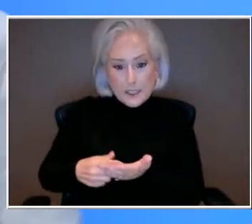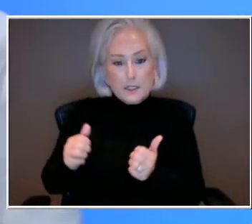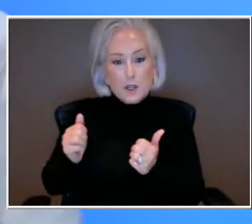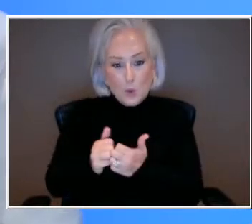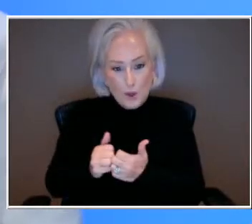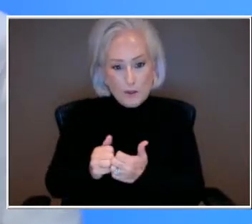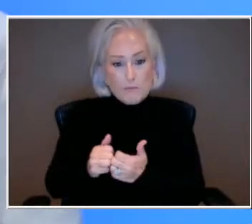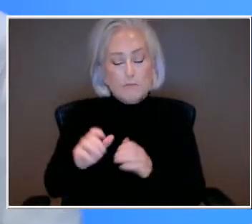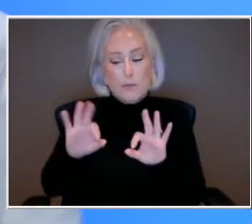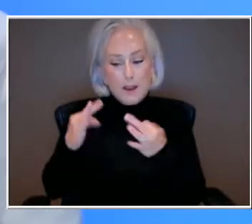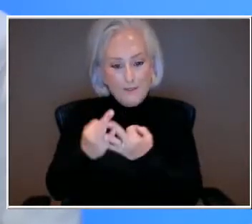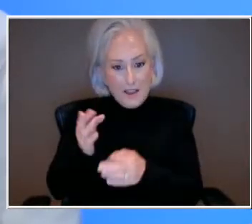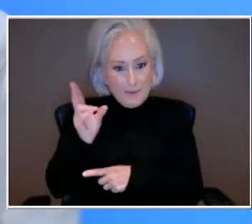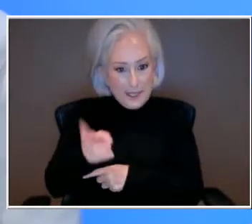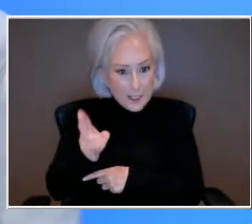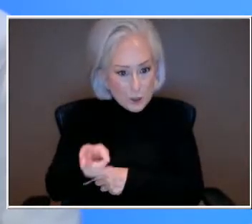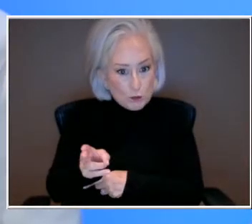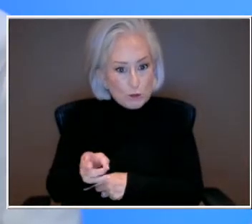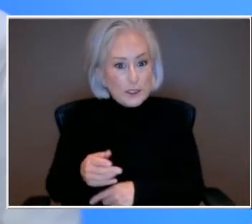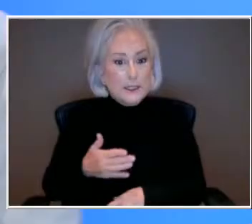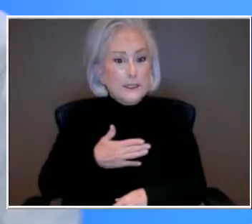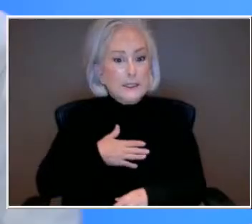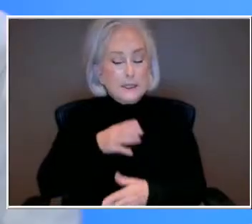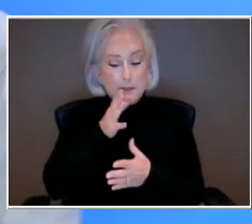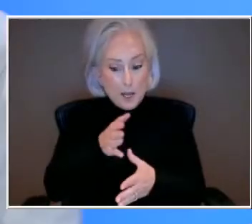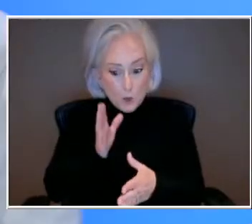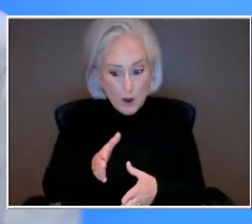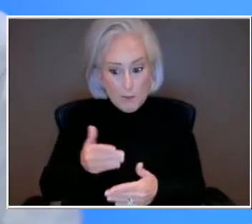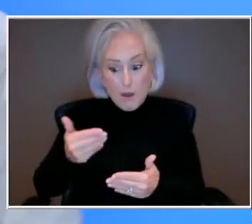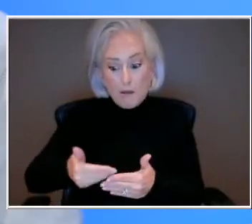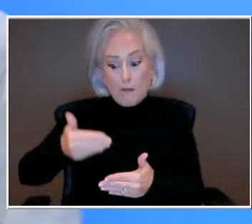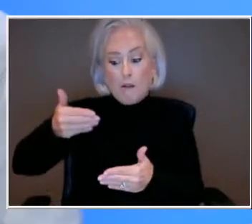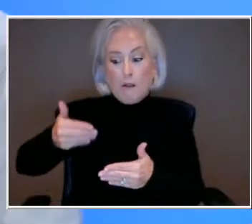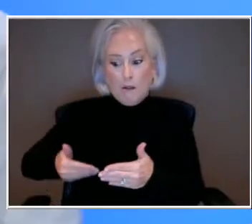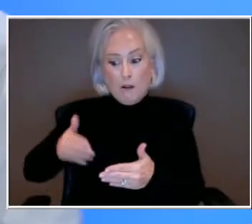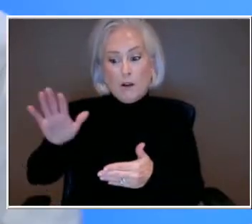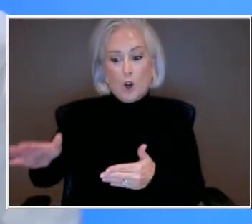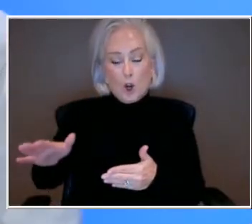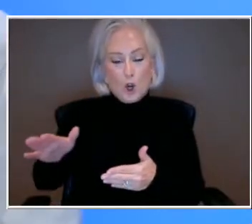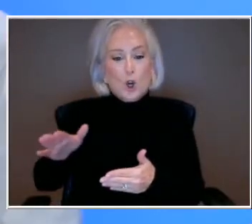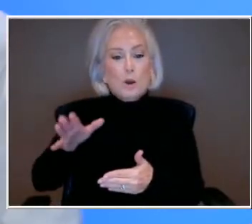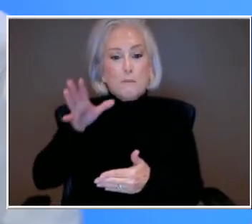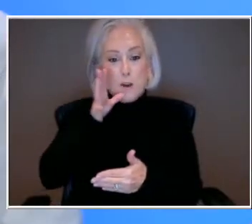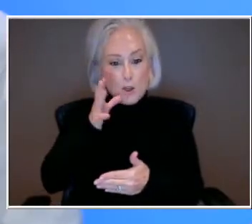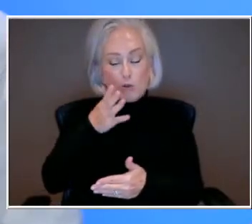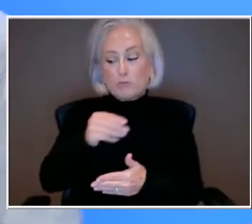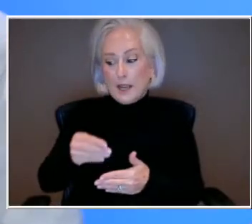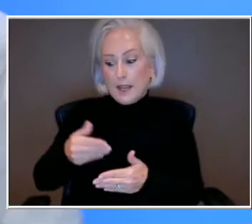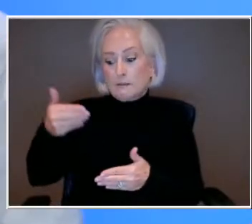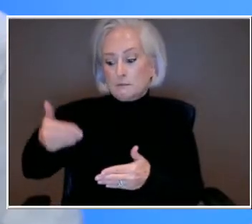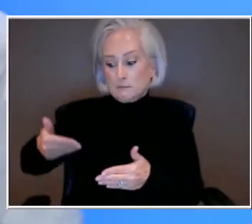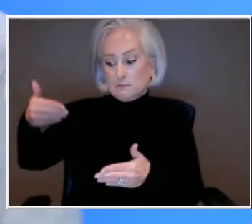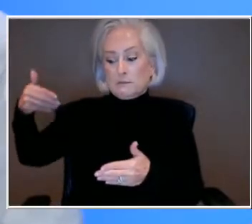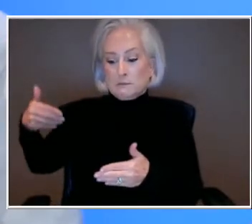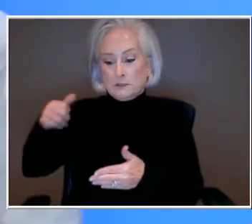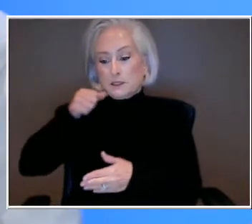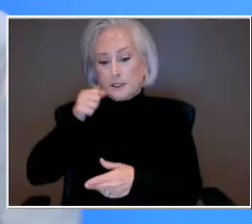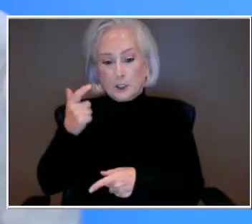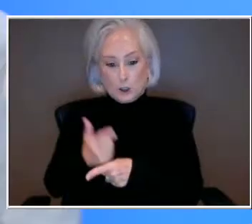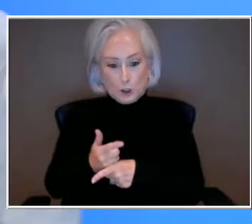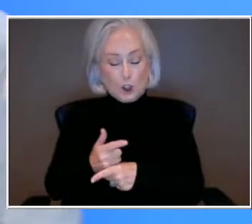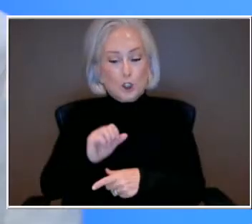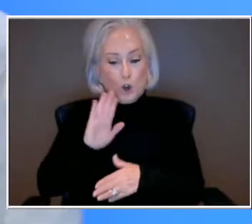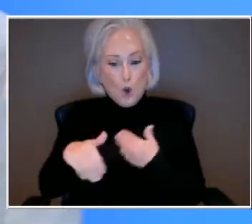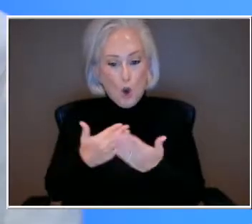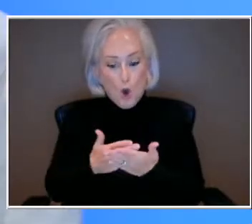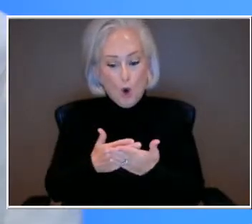cancer. My grandmother, her mother, and her sister all died of breast cancer at a pretty young age. And my medical professional